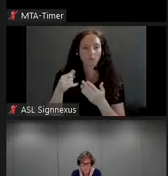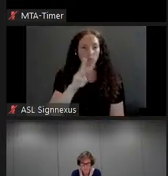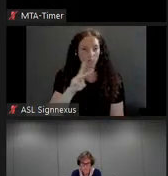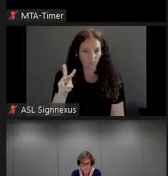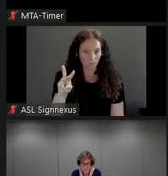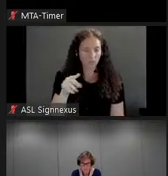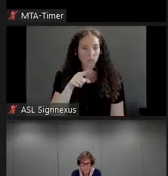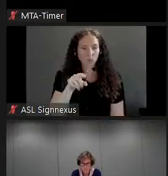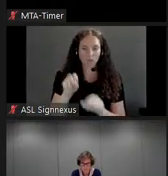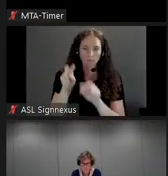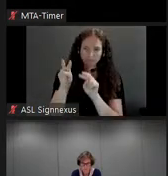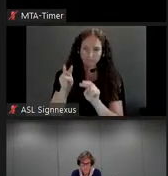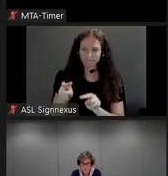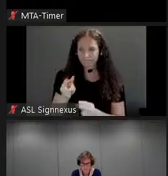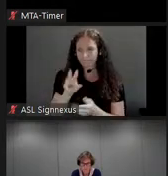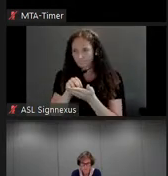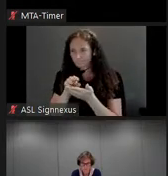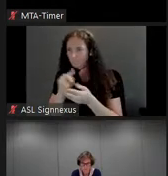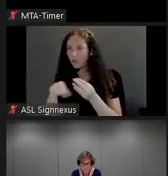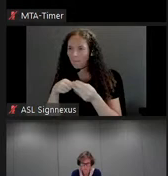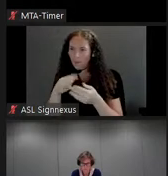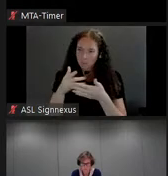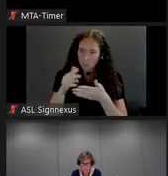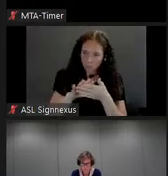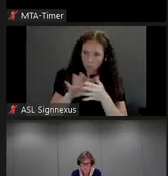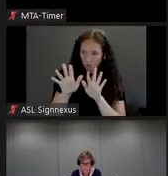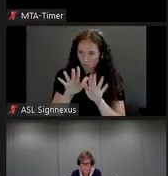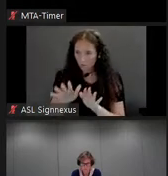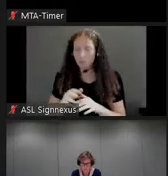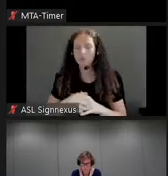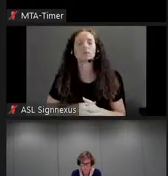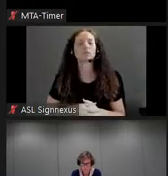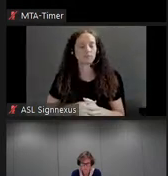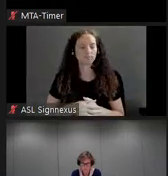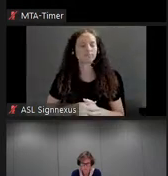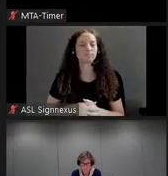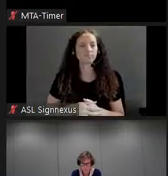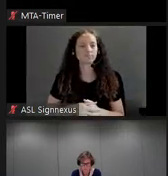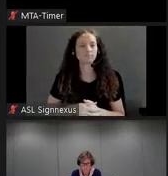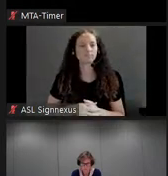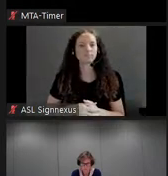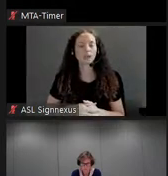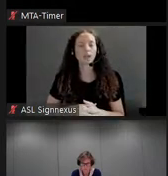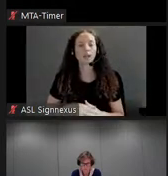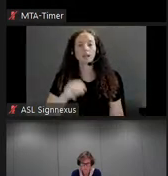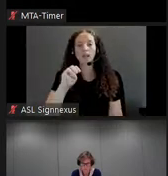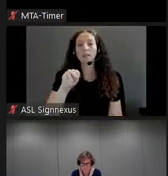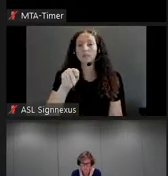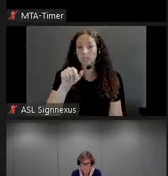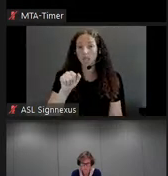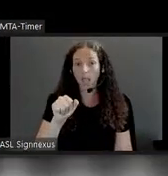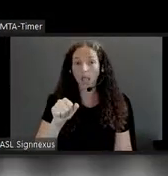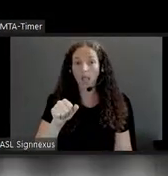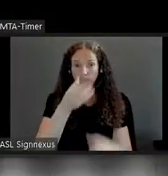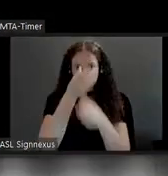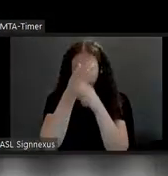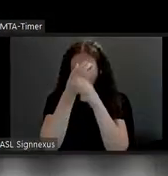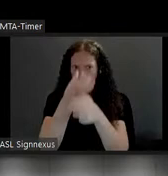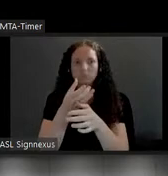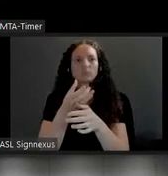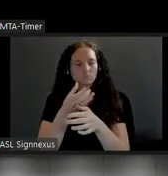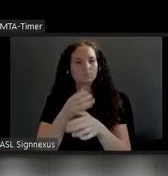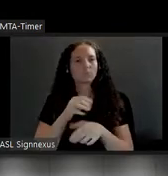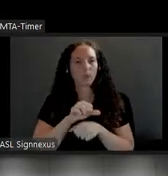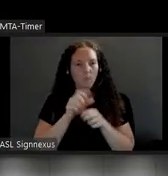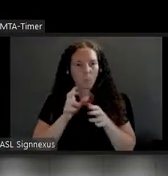the schedules in the terminal there. And finally, MTA subject matter experts are here. So if you have any questions